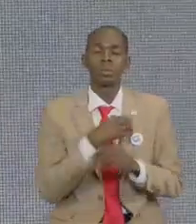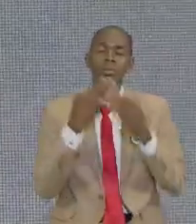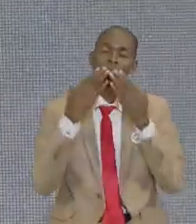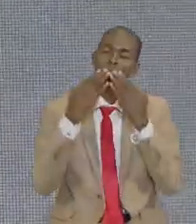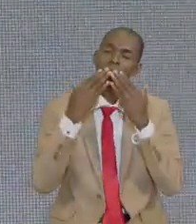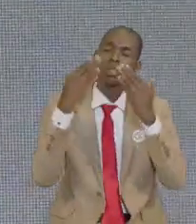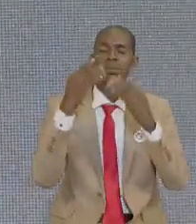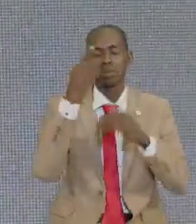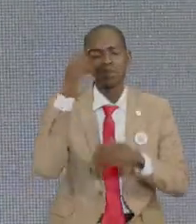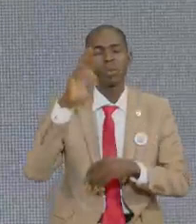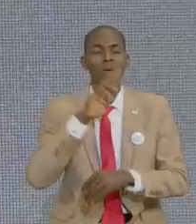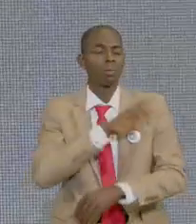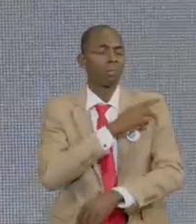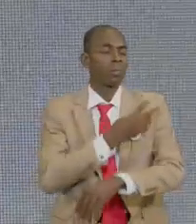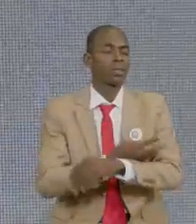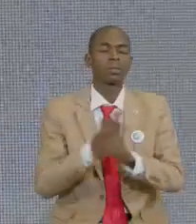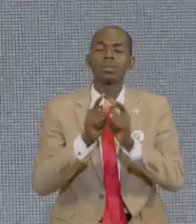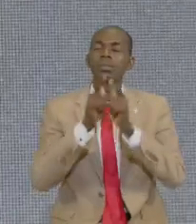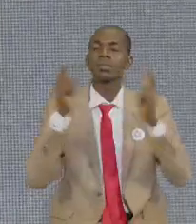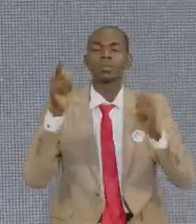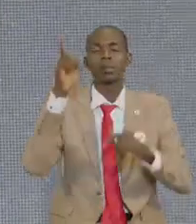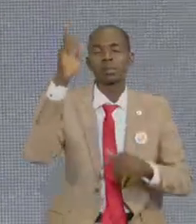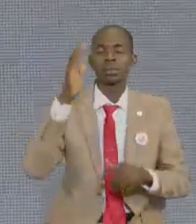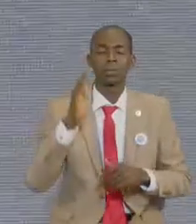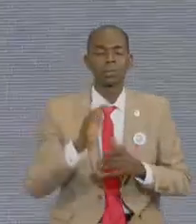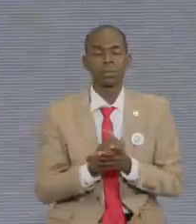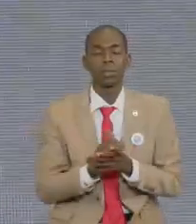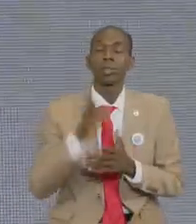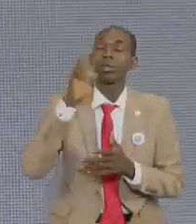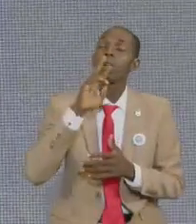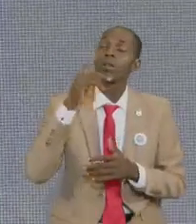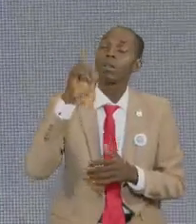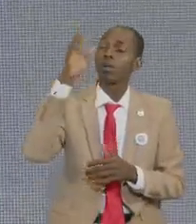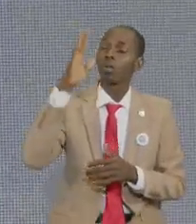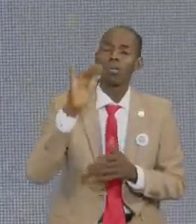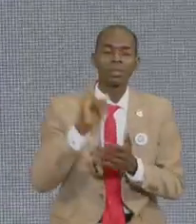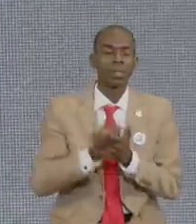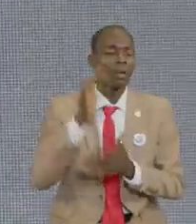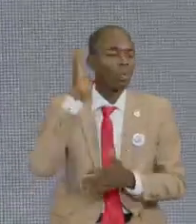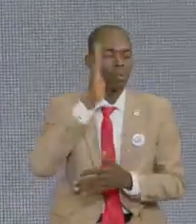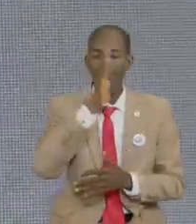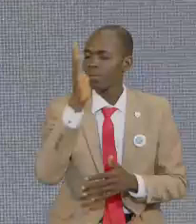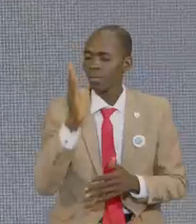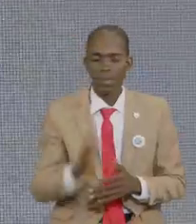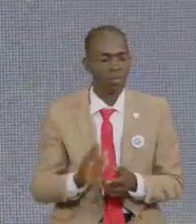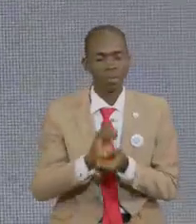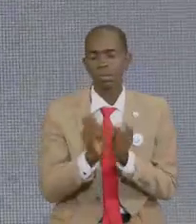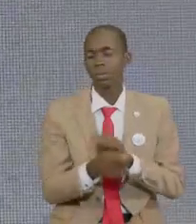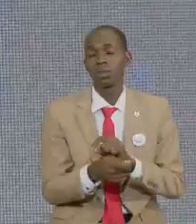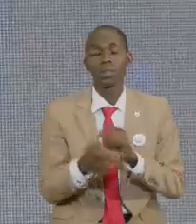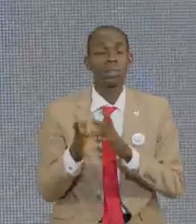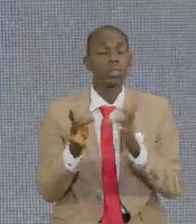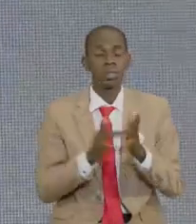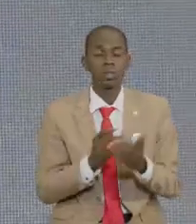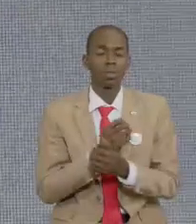mighty God, a great God. You are the God that will never change. Jesus, Lord and